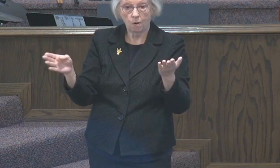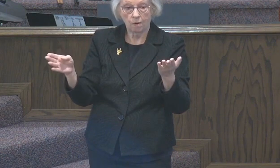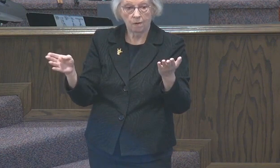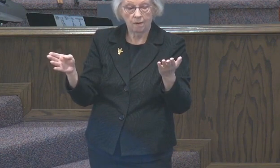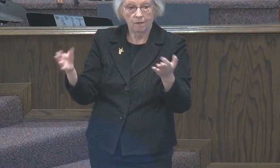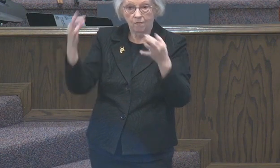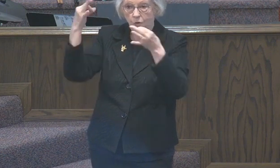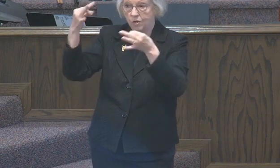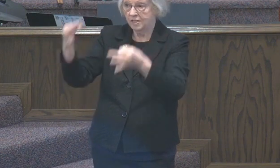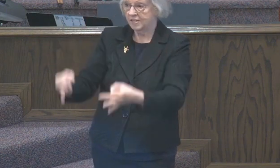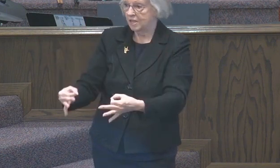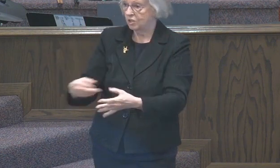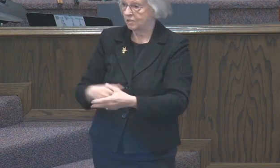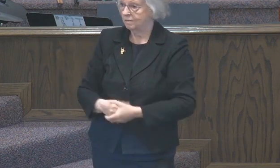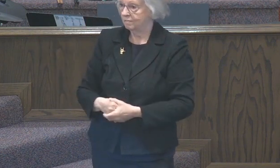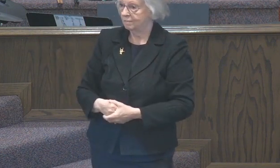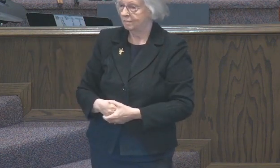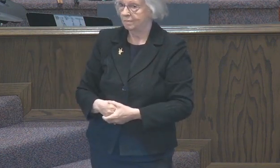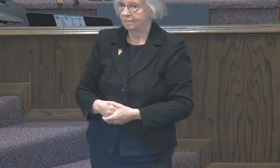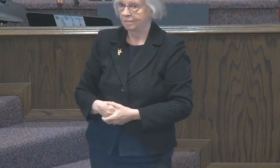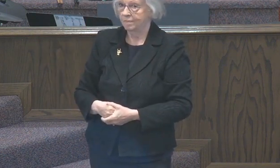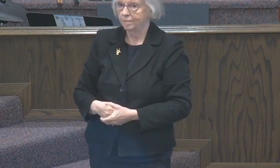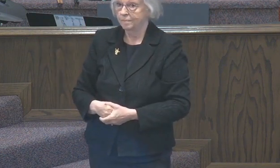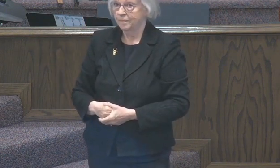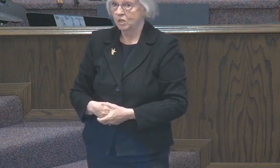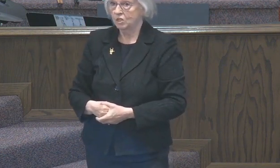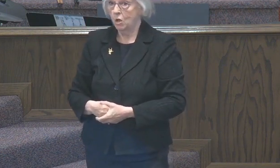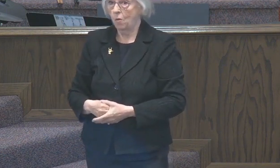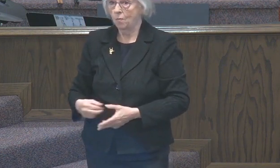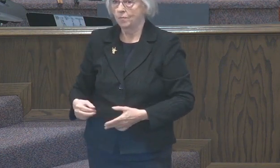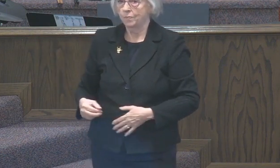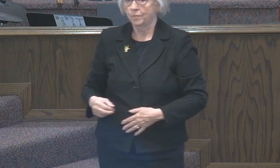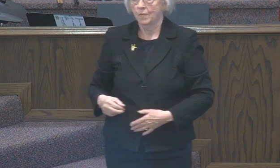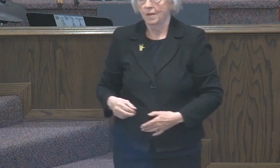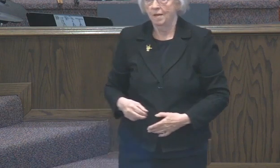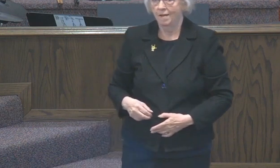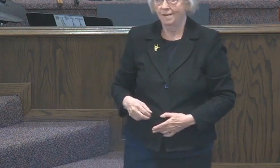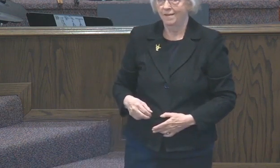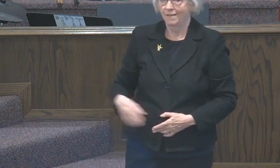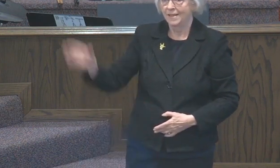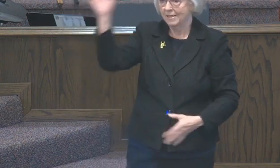with my own failures and faults. I just want to point yours out.